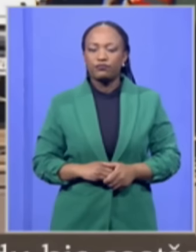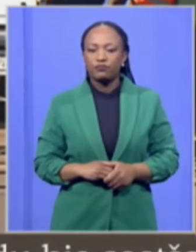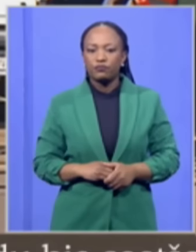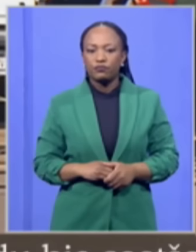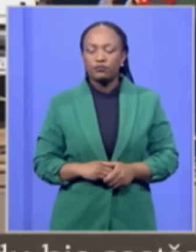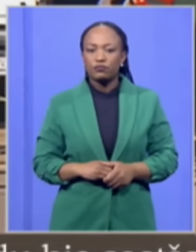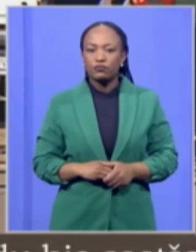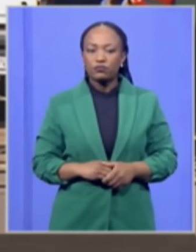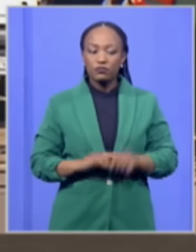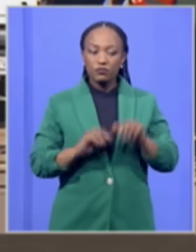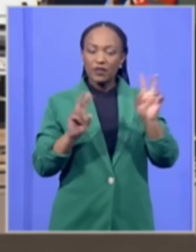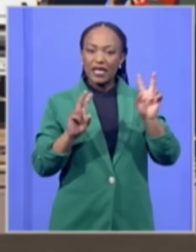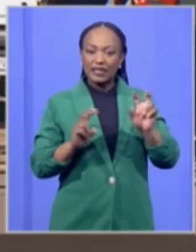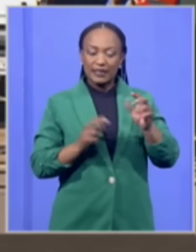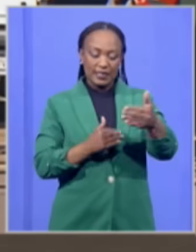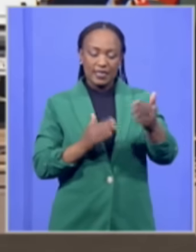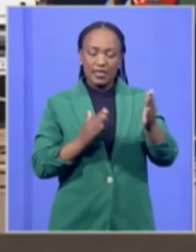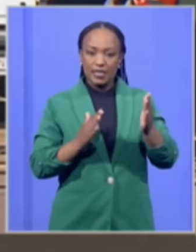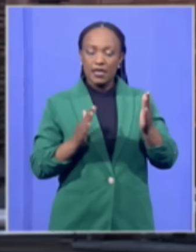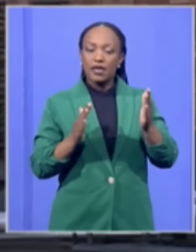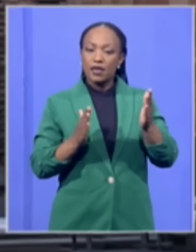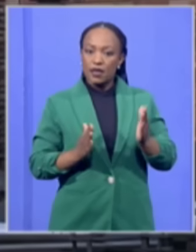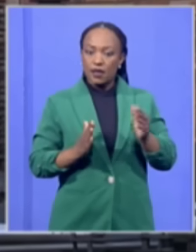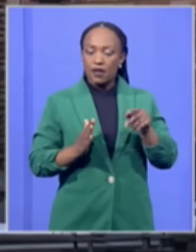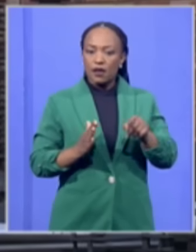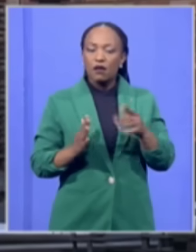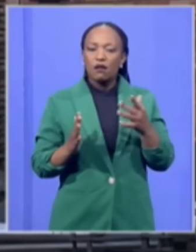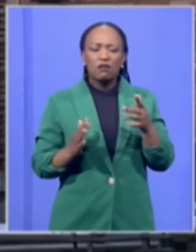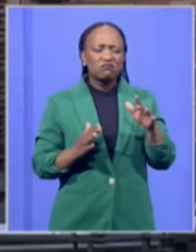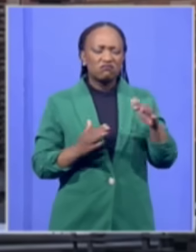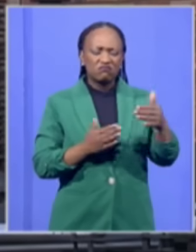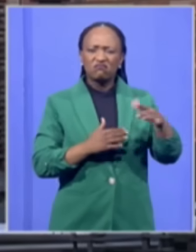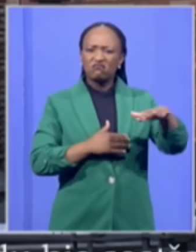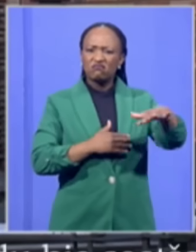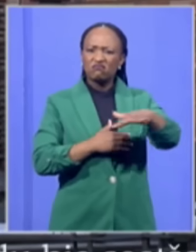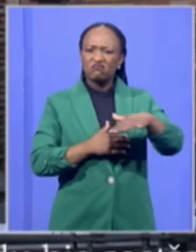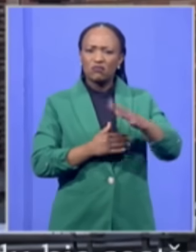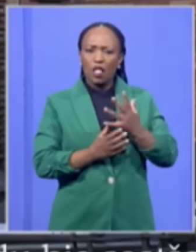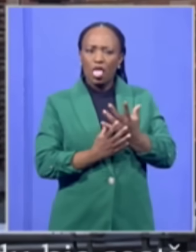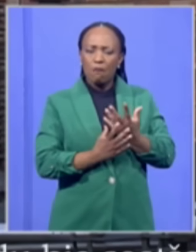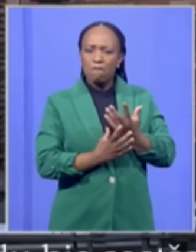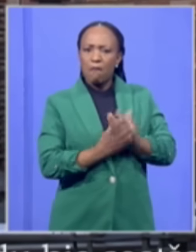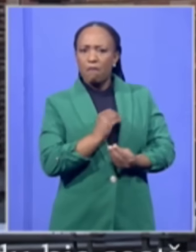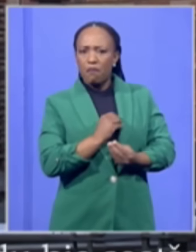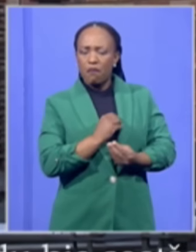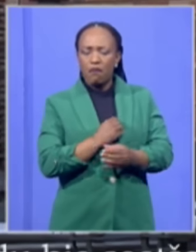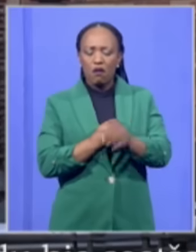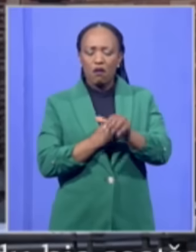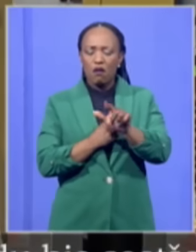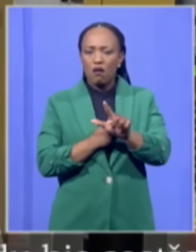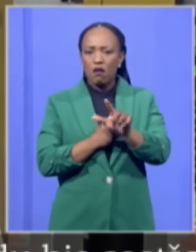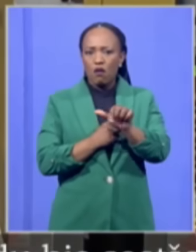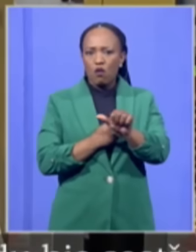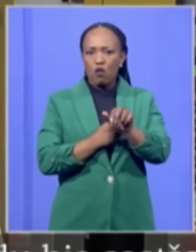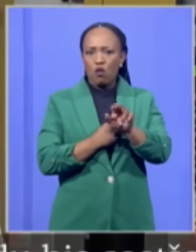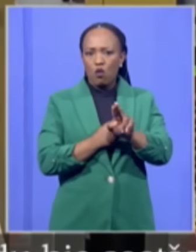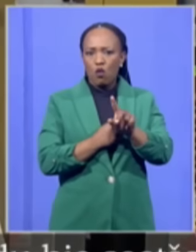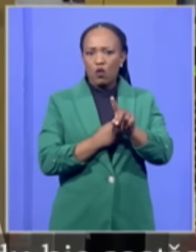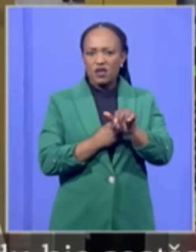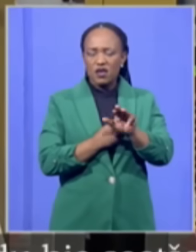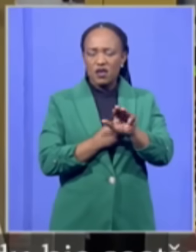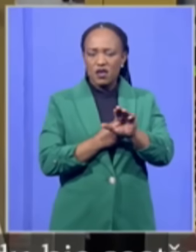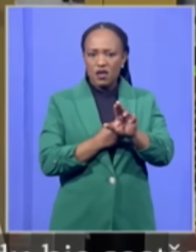Transformer ya go sepetša mohlagase e timeletše station se senyane sa go fetola mohlagase ka Lodium. Ba gonanelwa ba bararo e le go